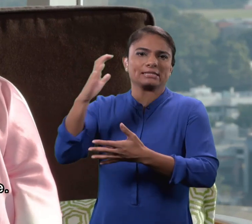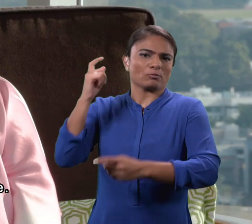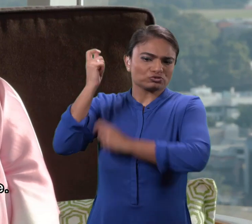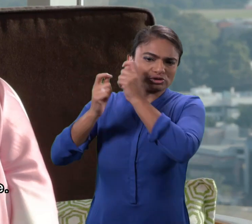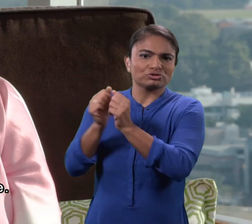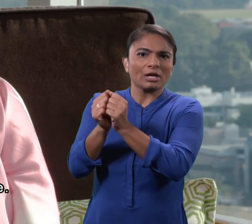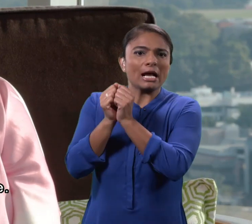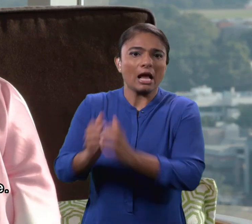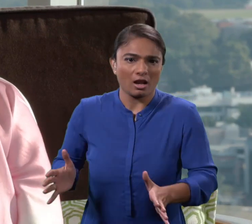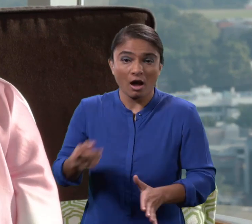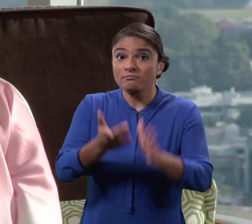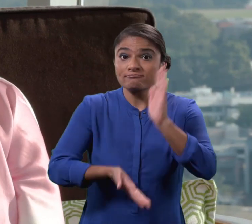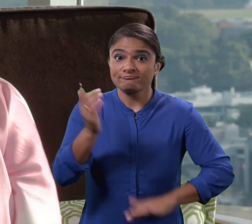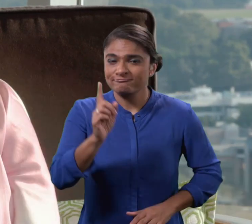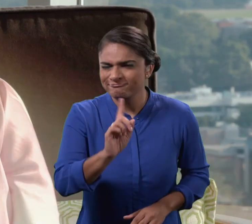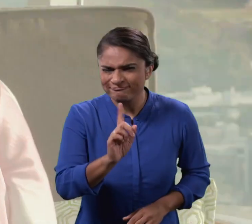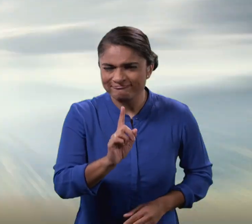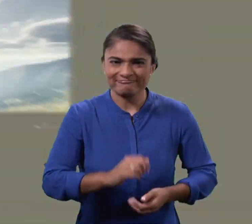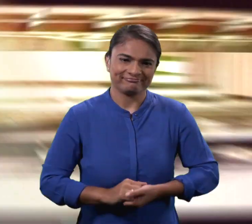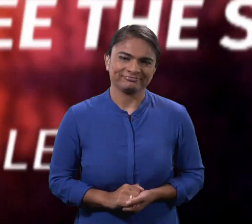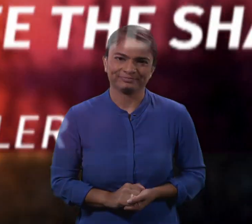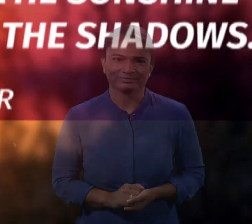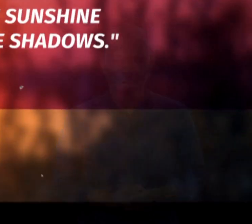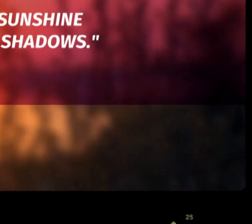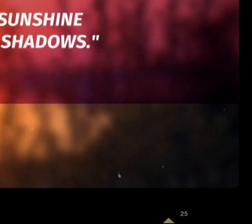traditional healer from the Eastern Cape. Don't go anywhere.